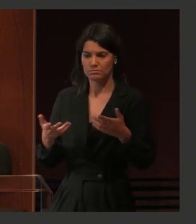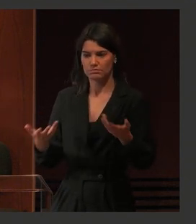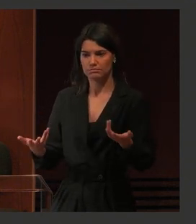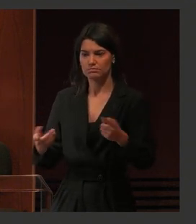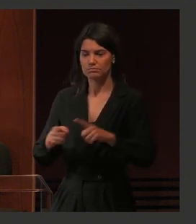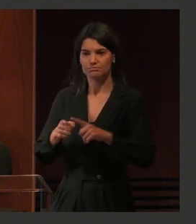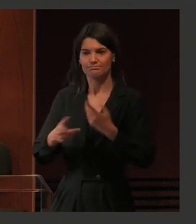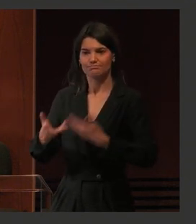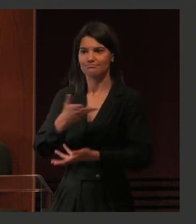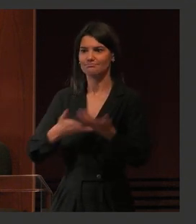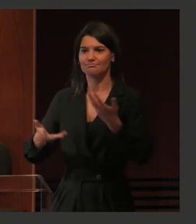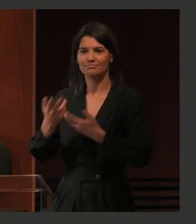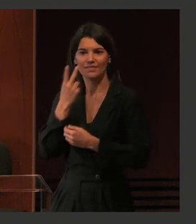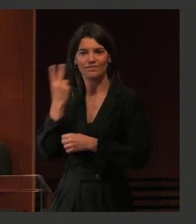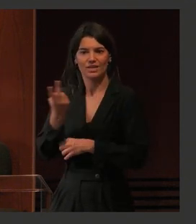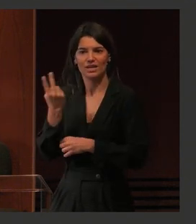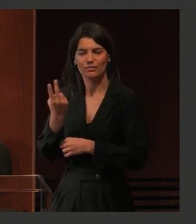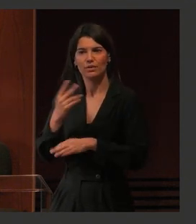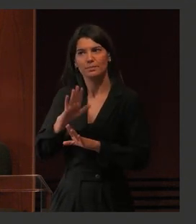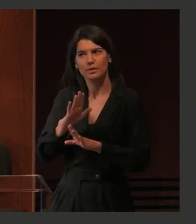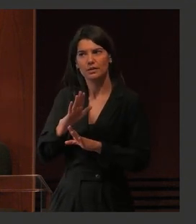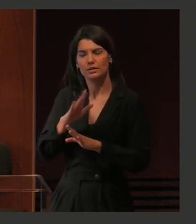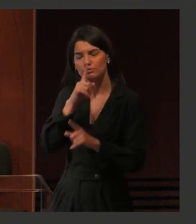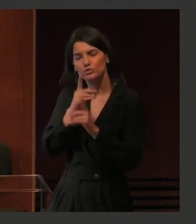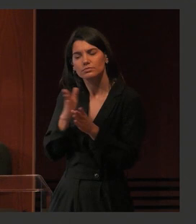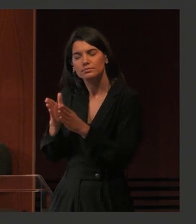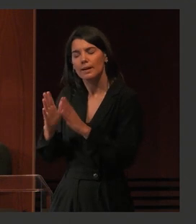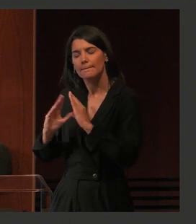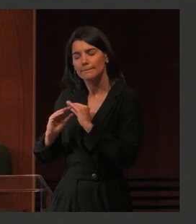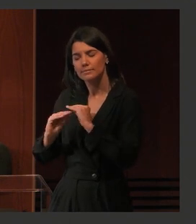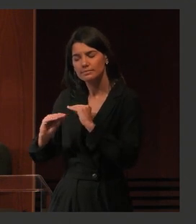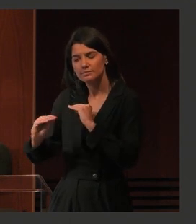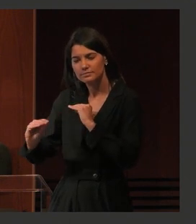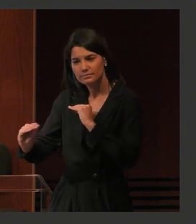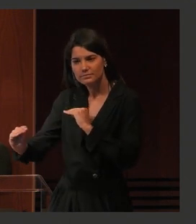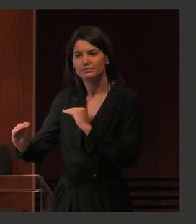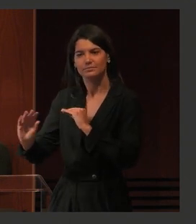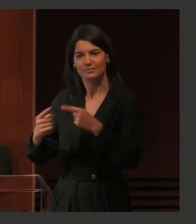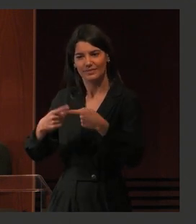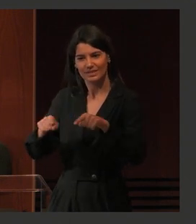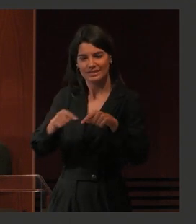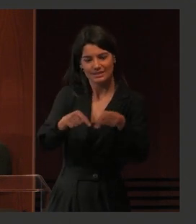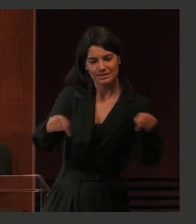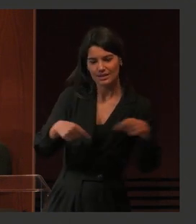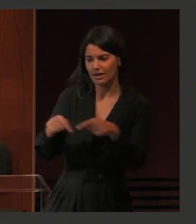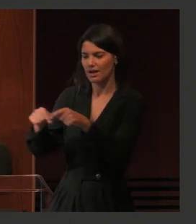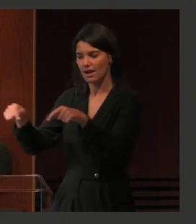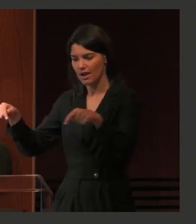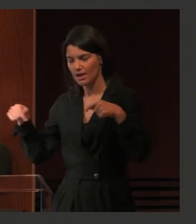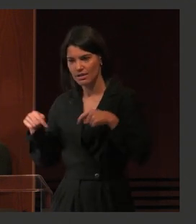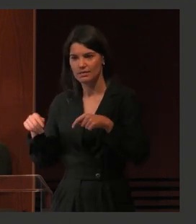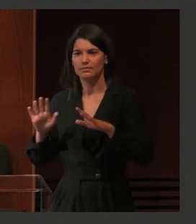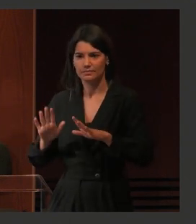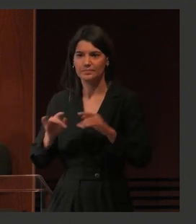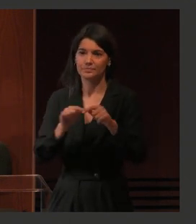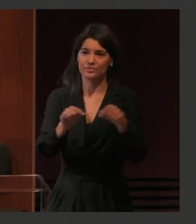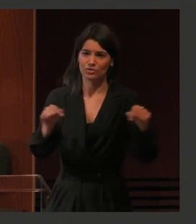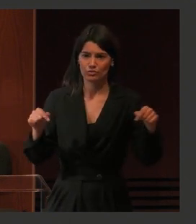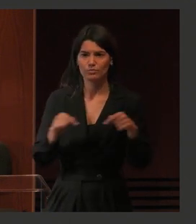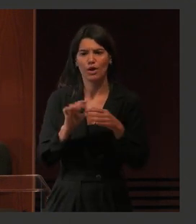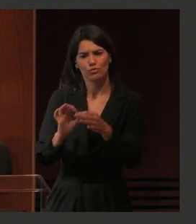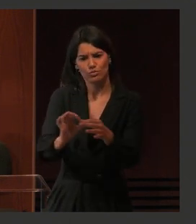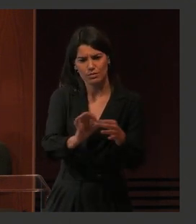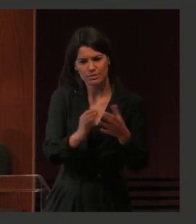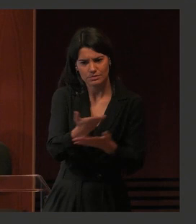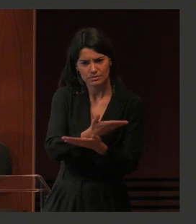differentiated space in one room. It should be a space for collaboration, should be a space for showing